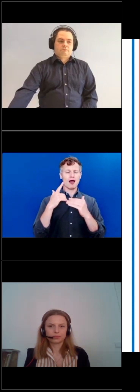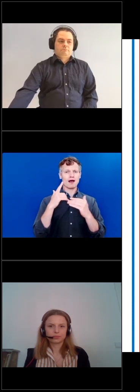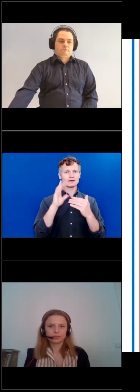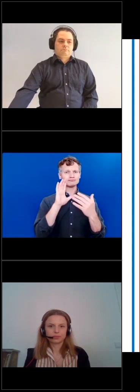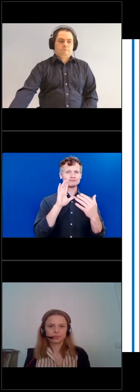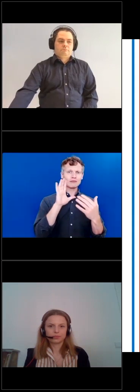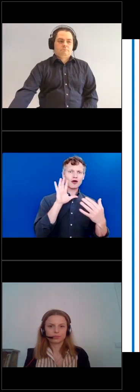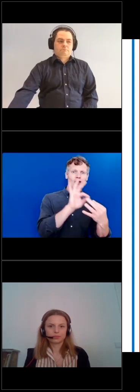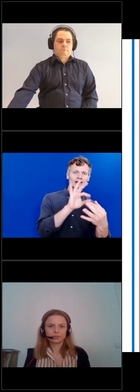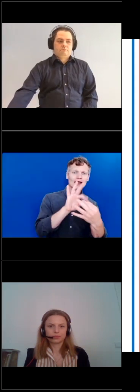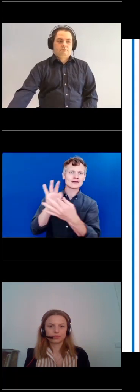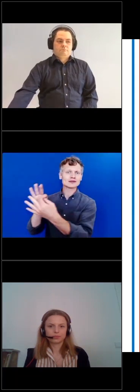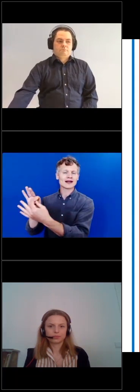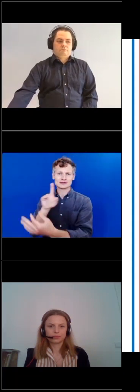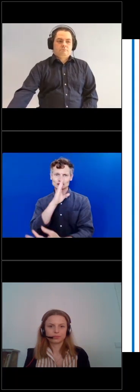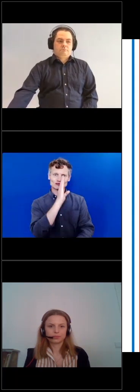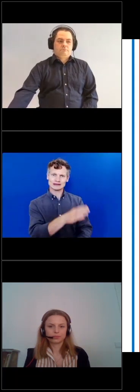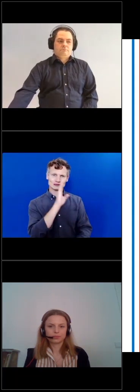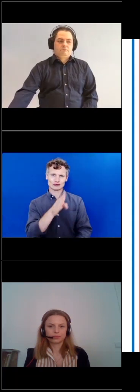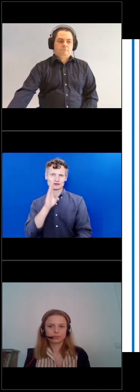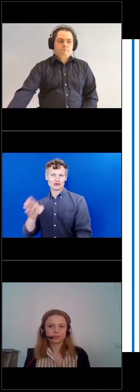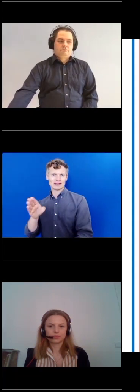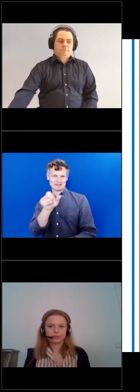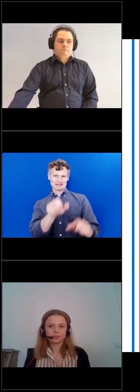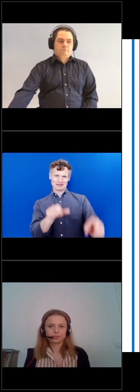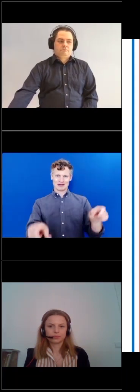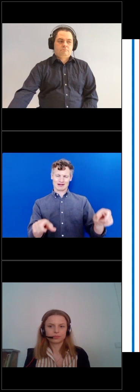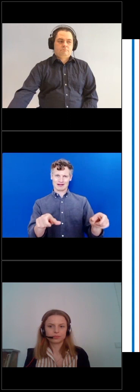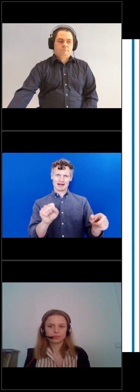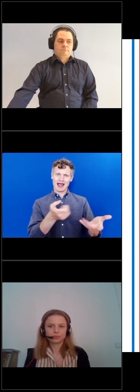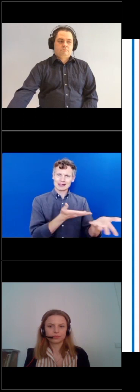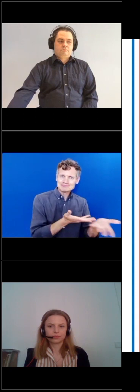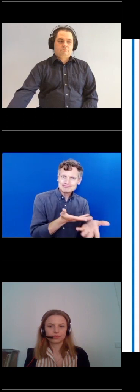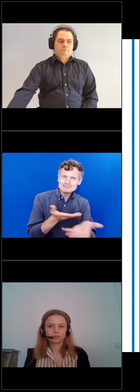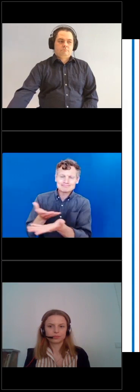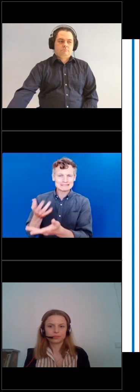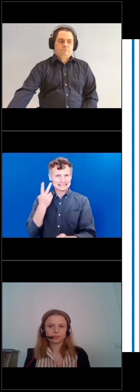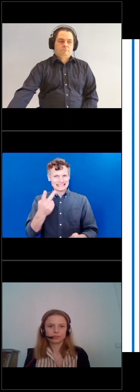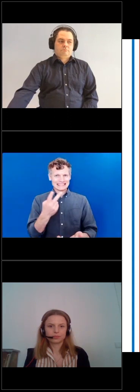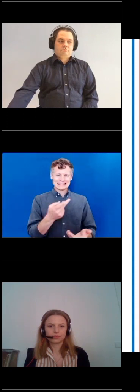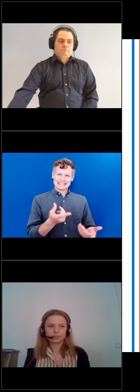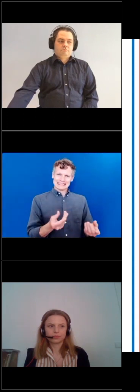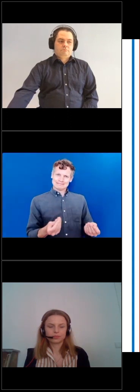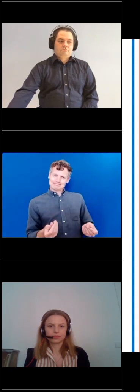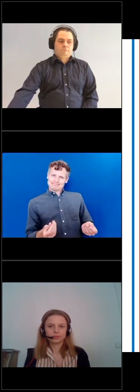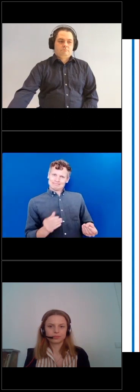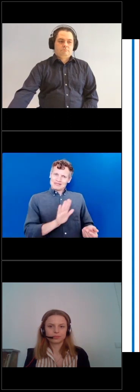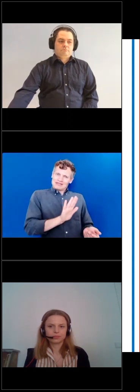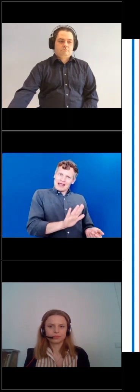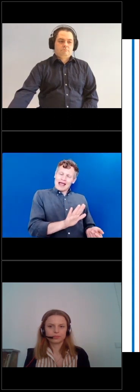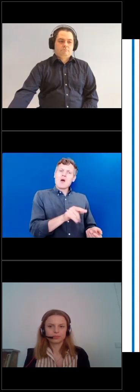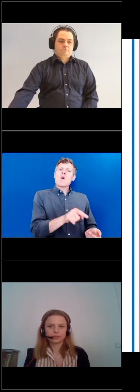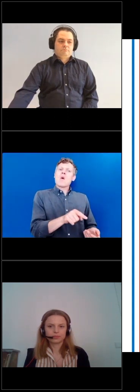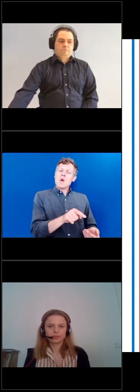offering. Just the mere consultation of the affected population makes them, or persons with intellectual